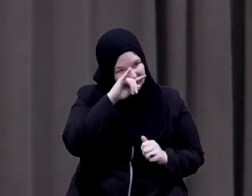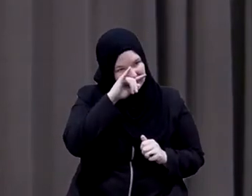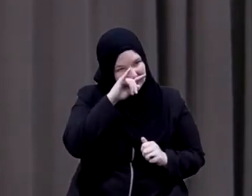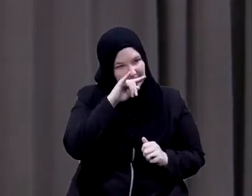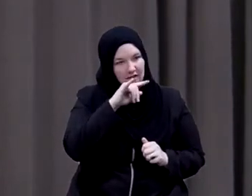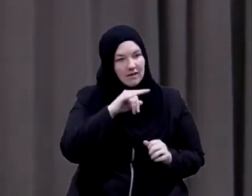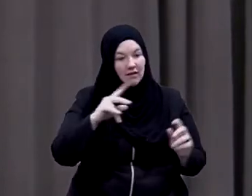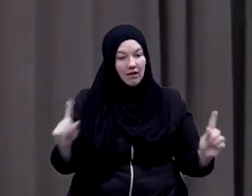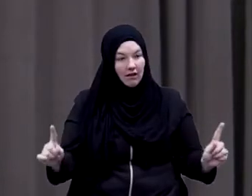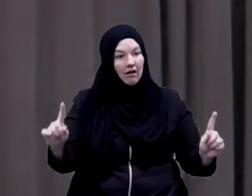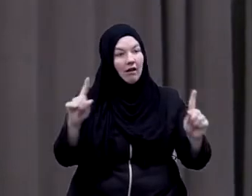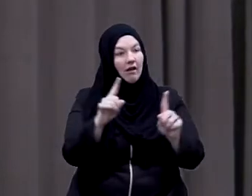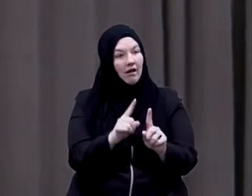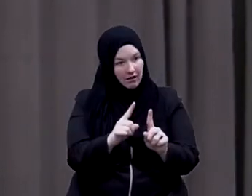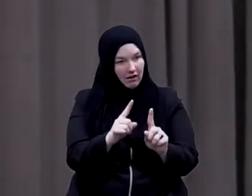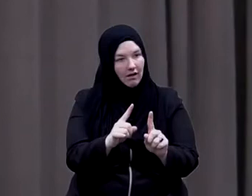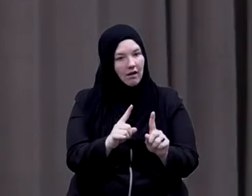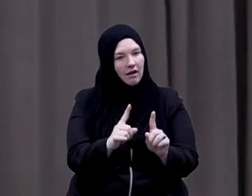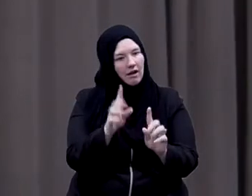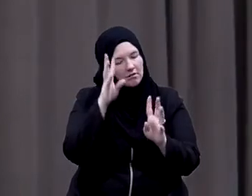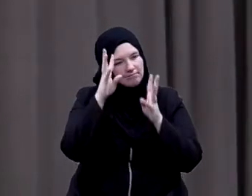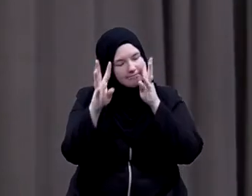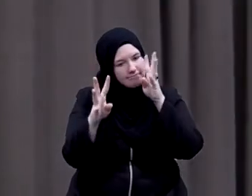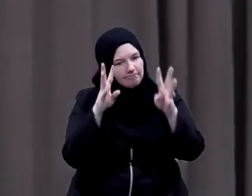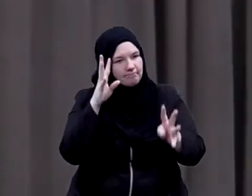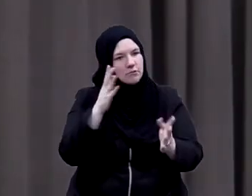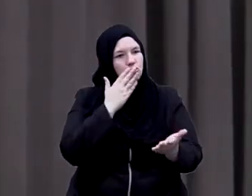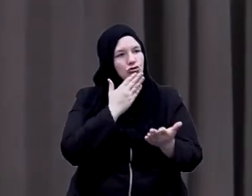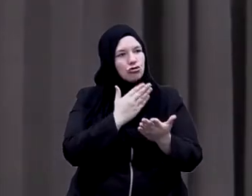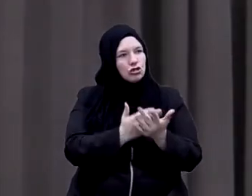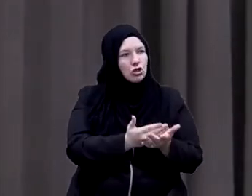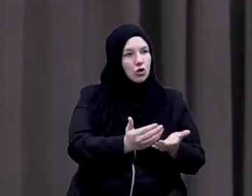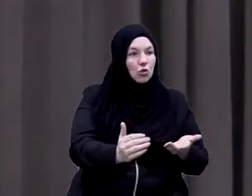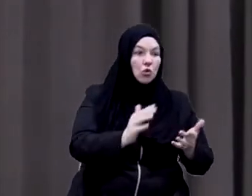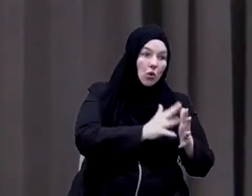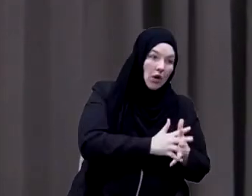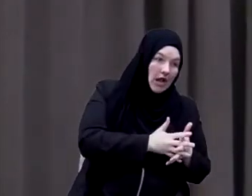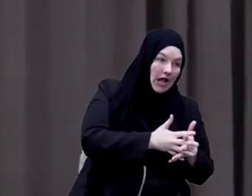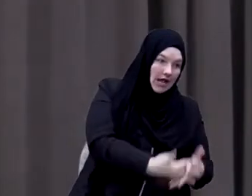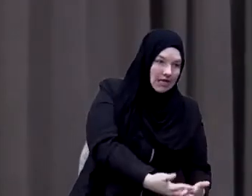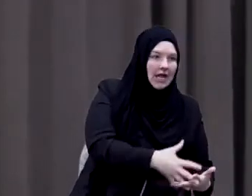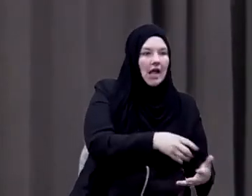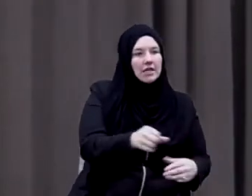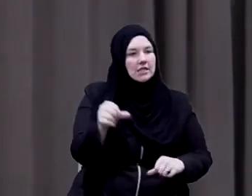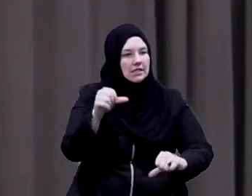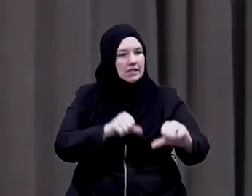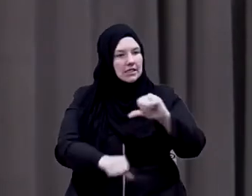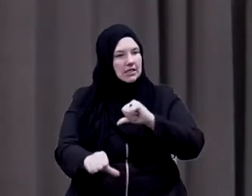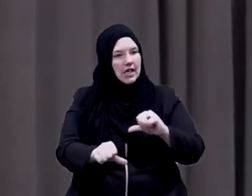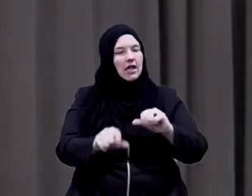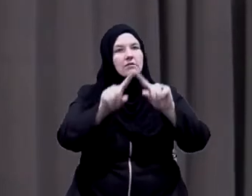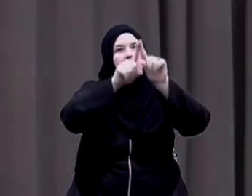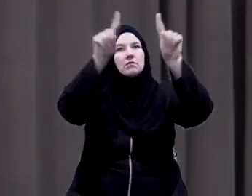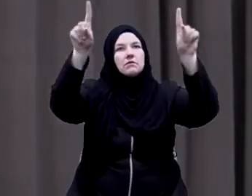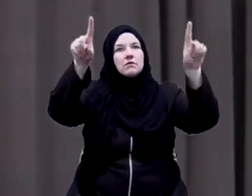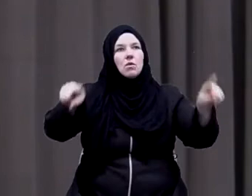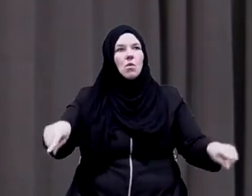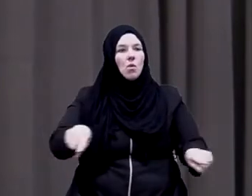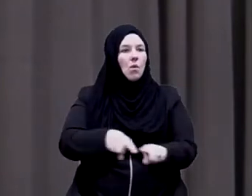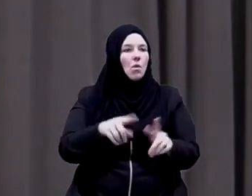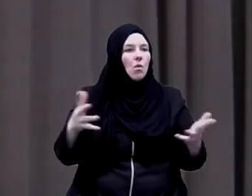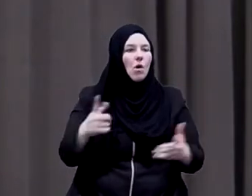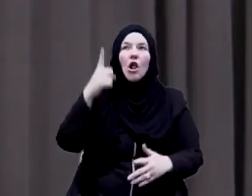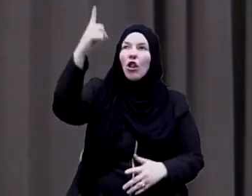one subject and come up with a science display board to show the audience what Allah says